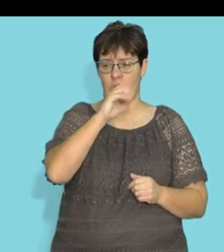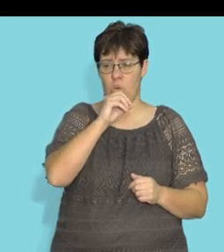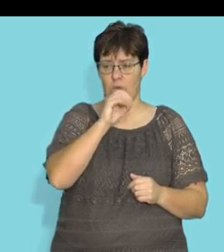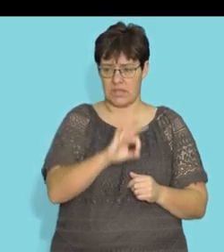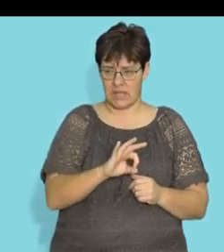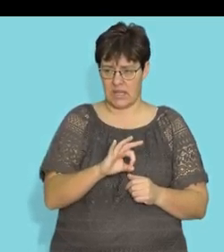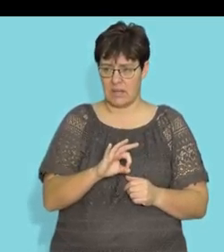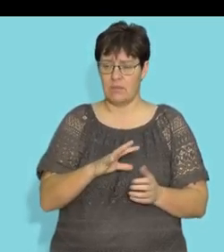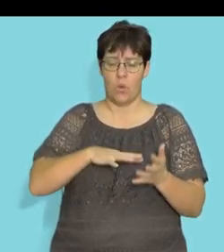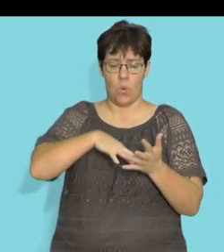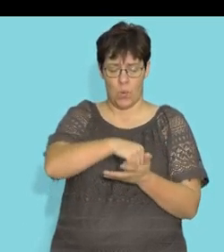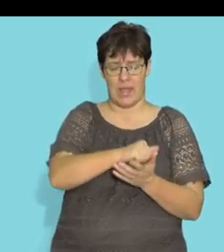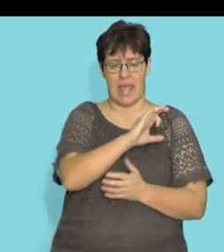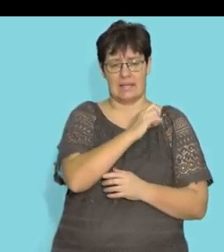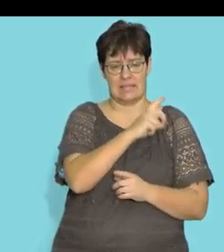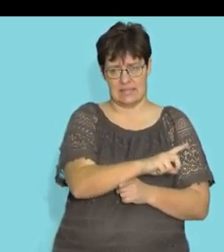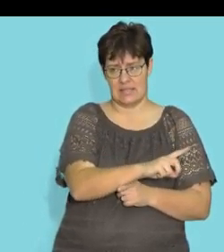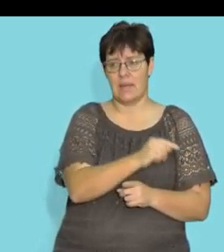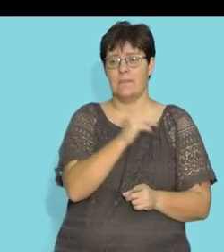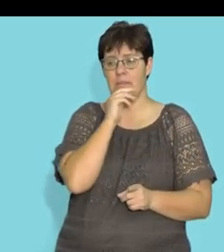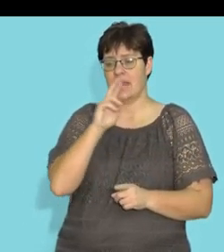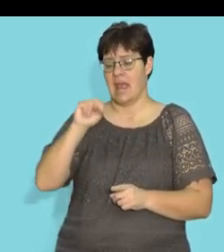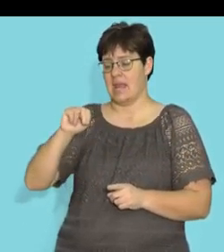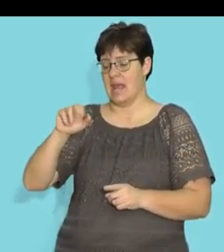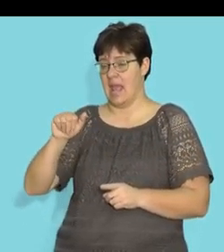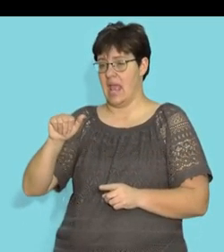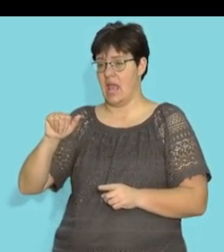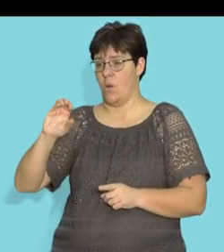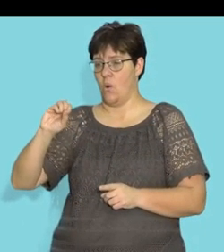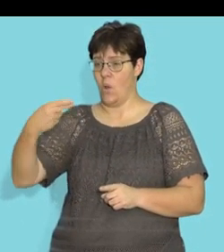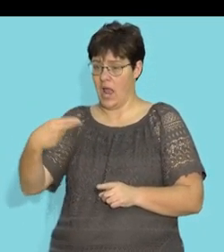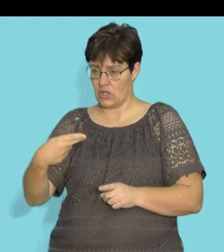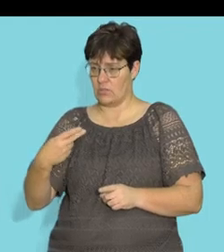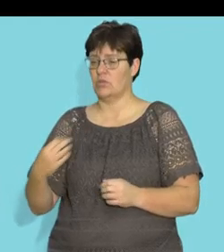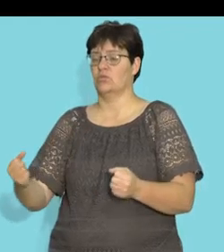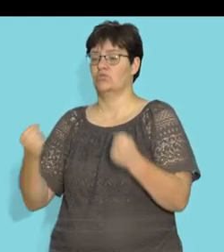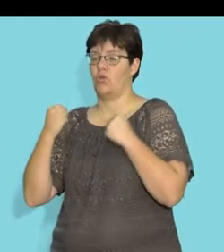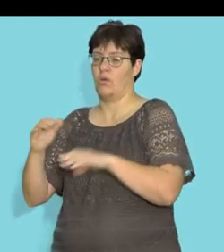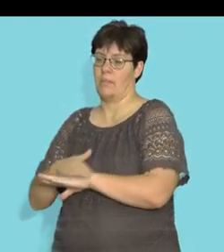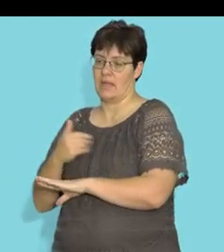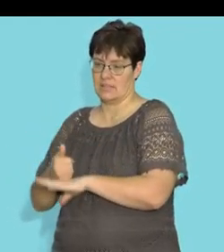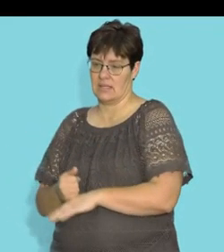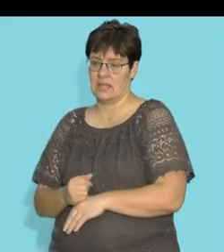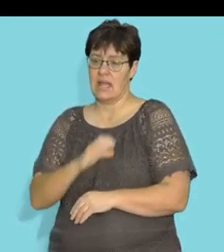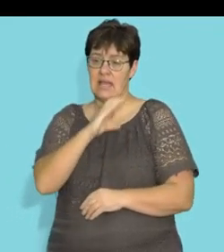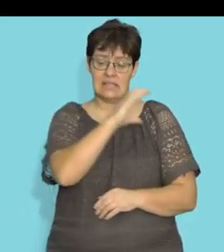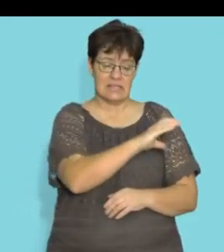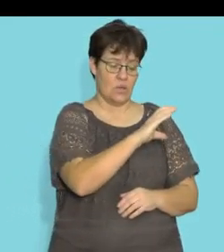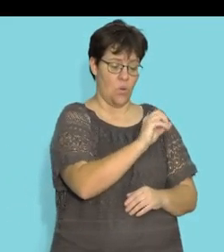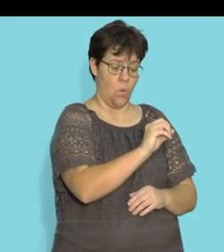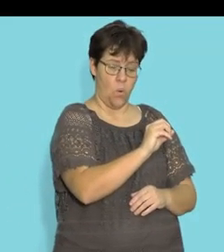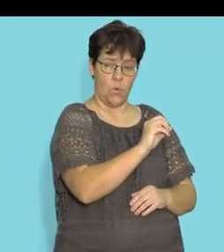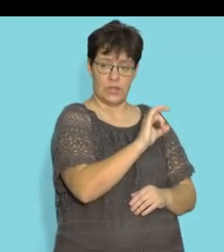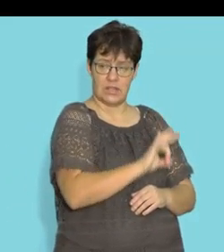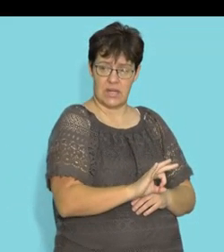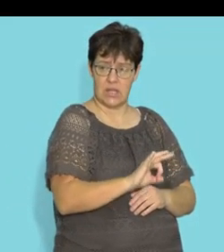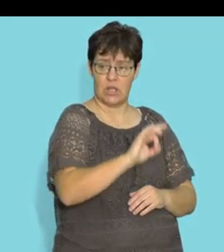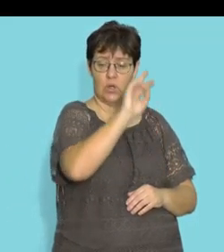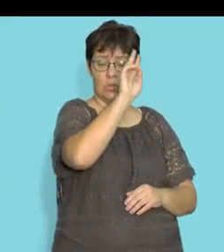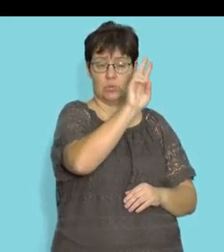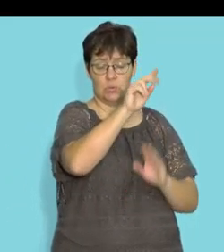sodium hydroxide is a strong base, and we know that carbonic acid is a